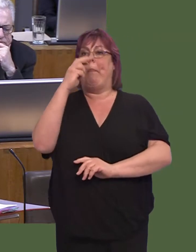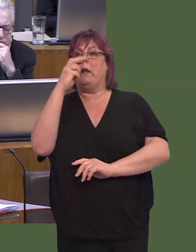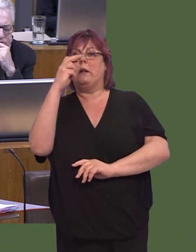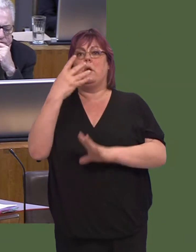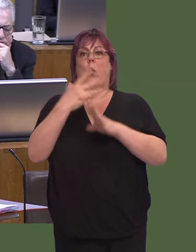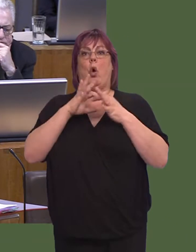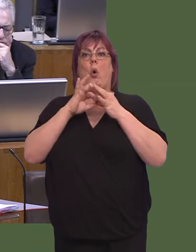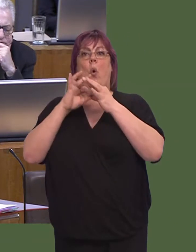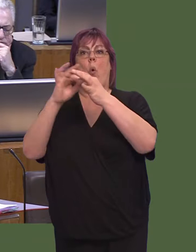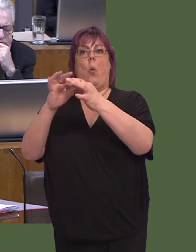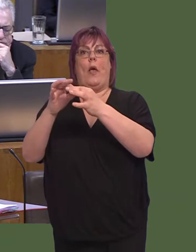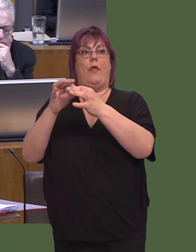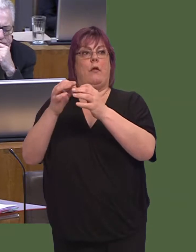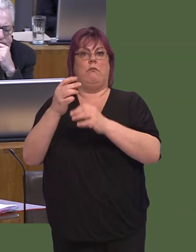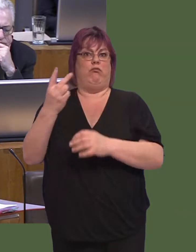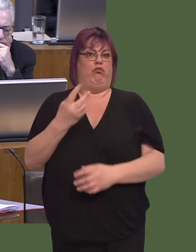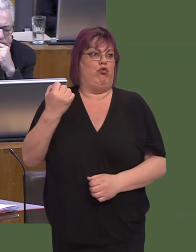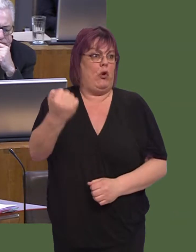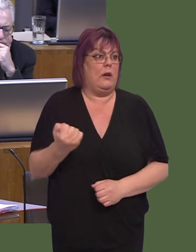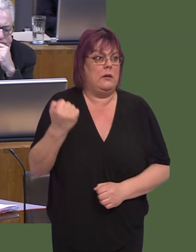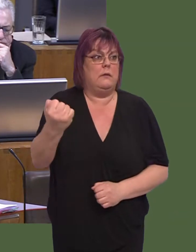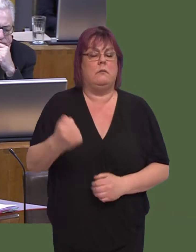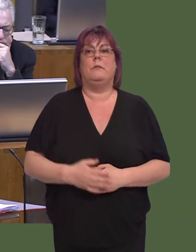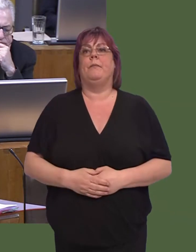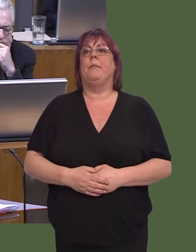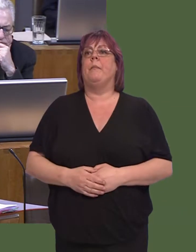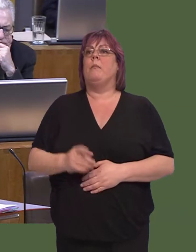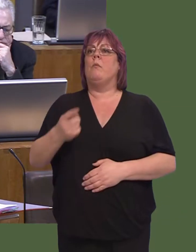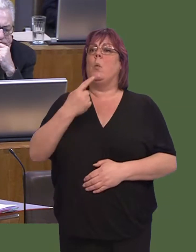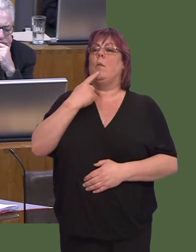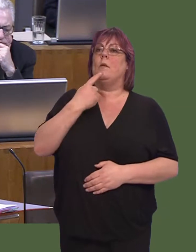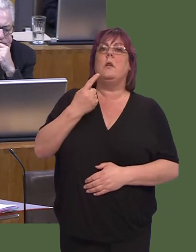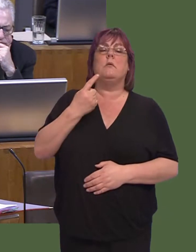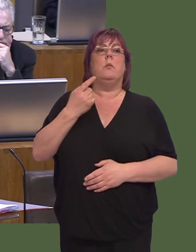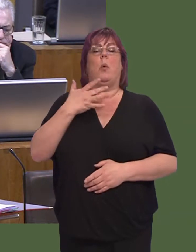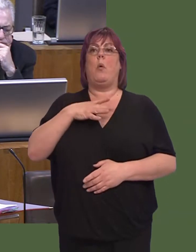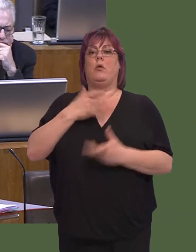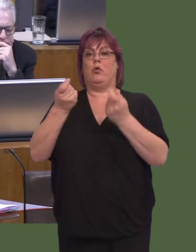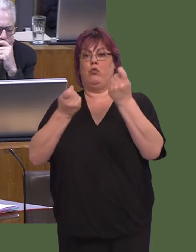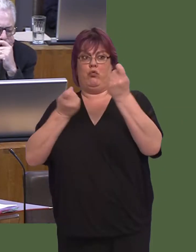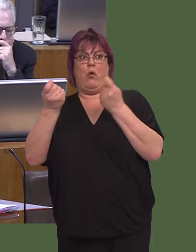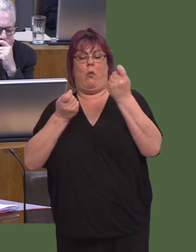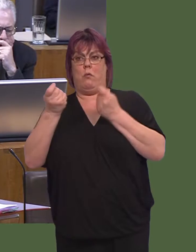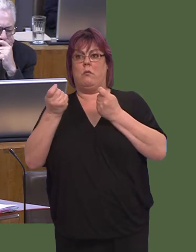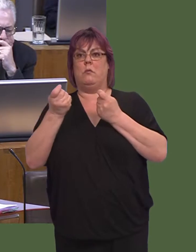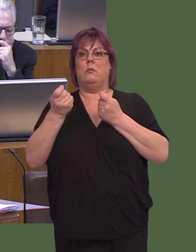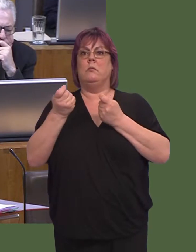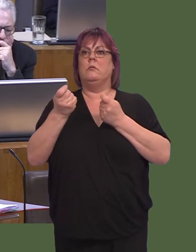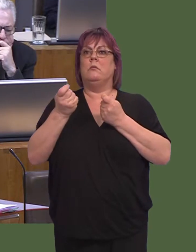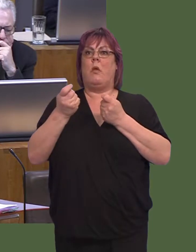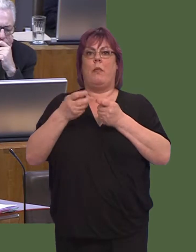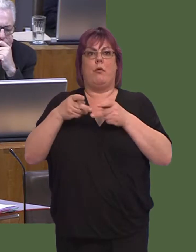buses interact with both light rail and heavy rail. And we've shown our commitment, of course, by making sure that we have control